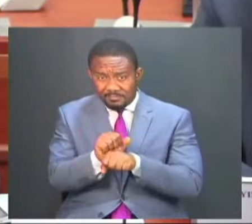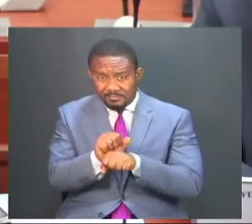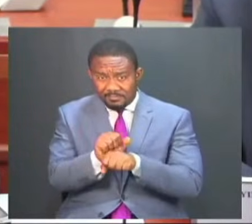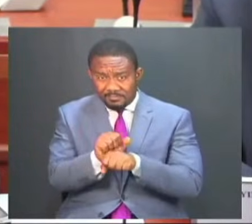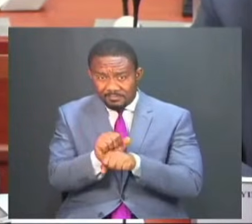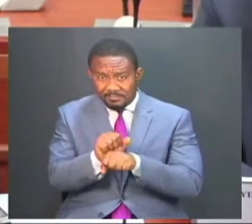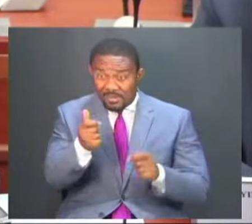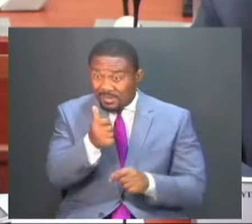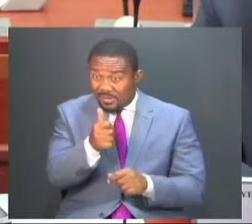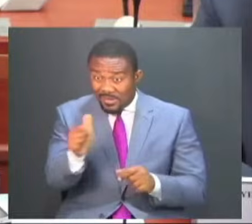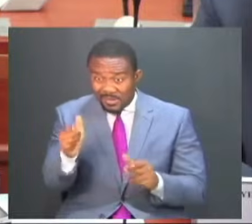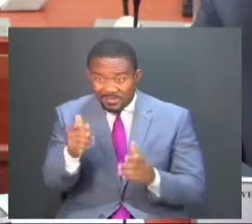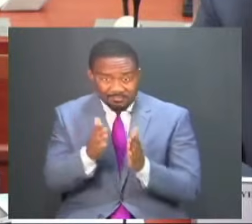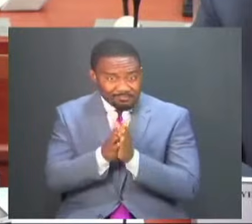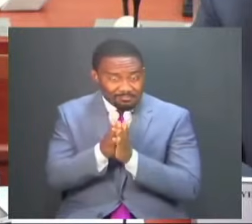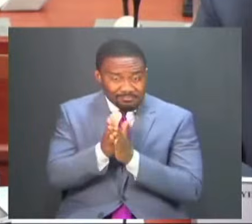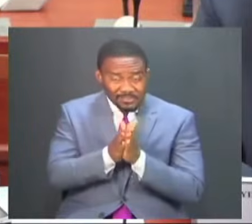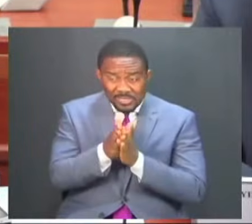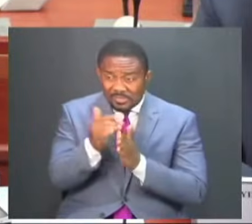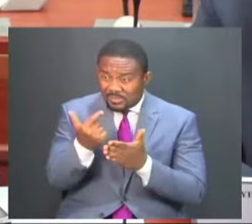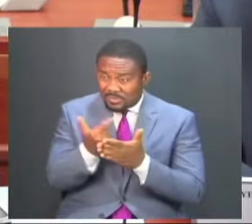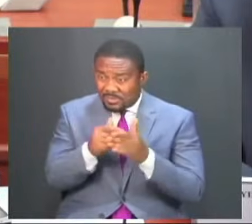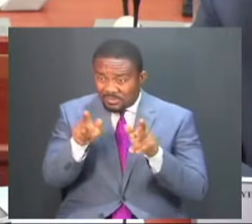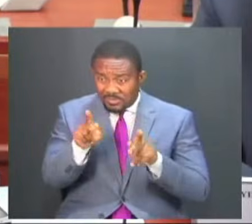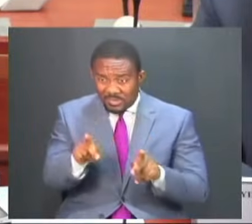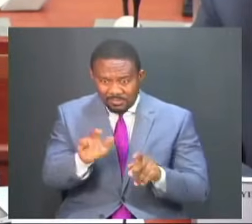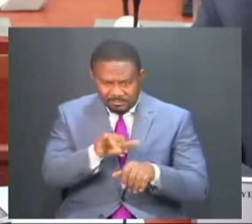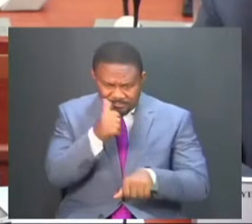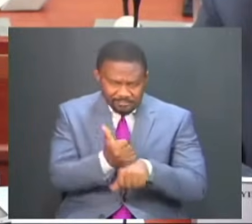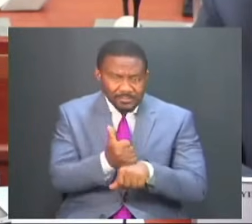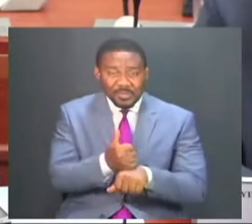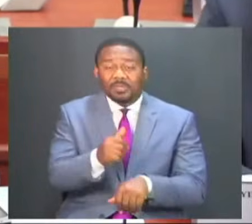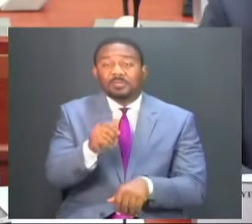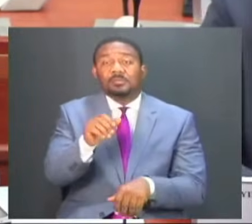the interests of Ghanaians by passing the bill.